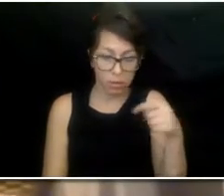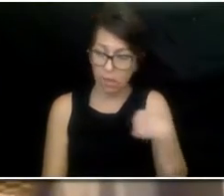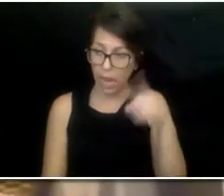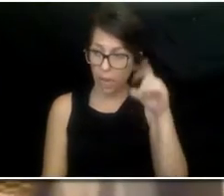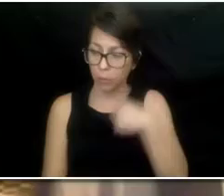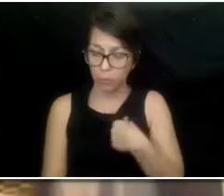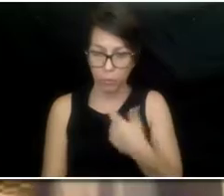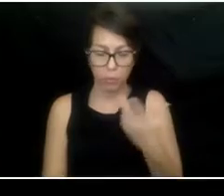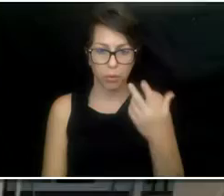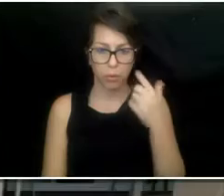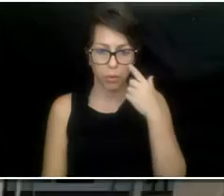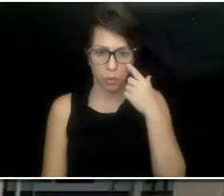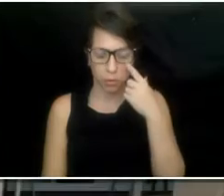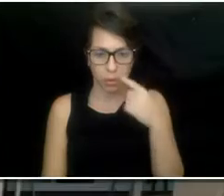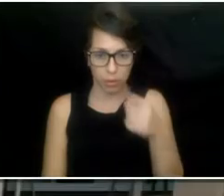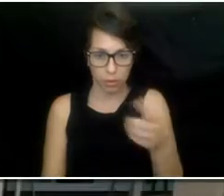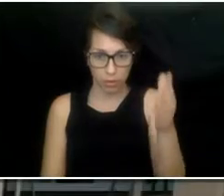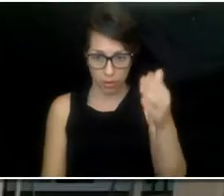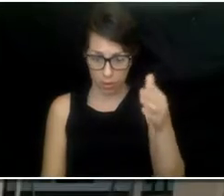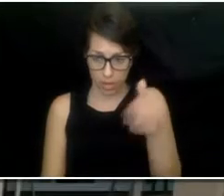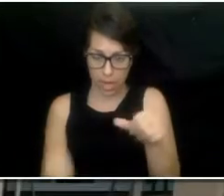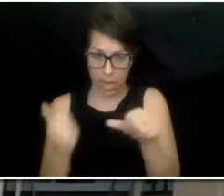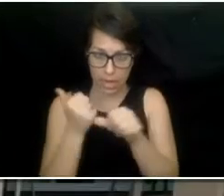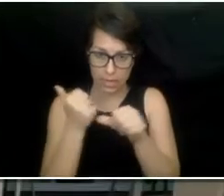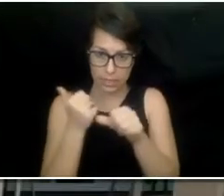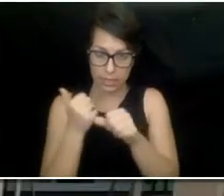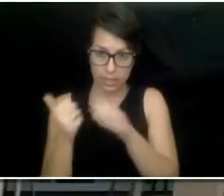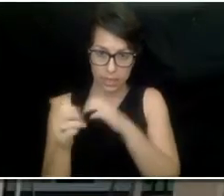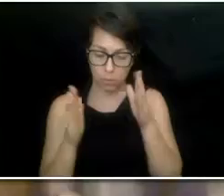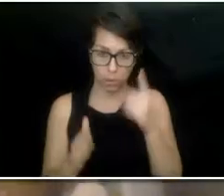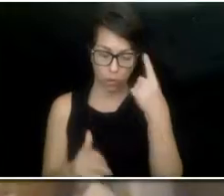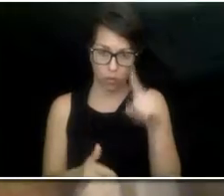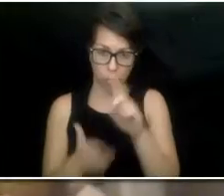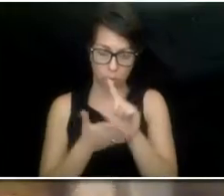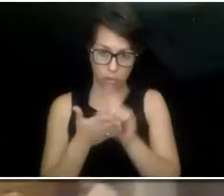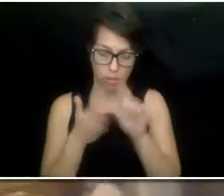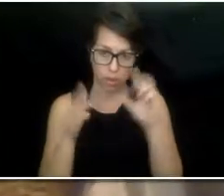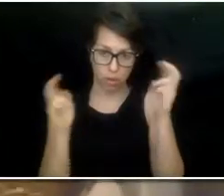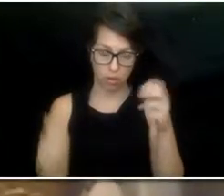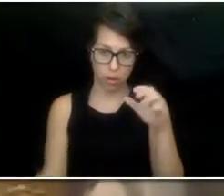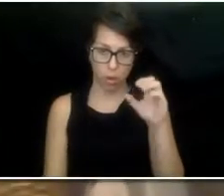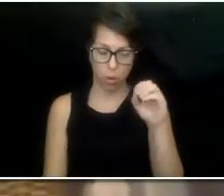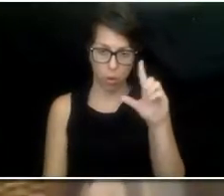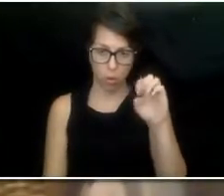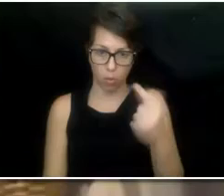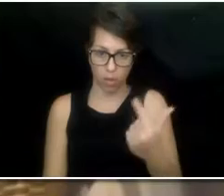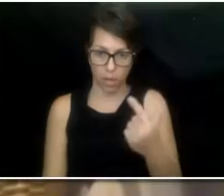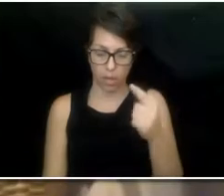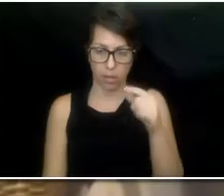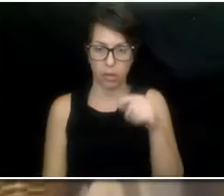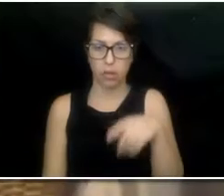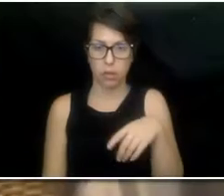DSS I do I do thank you ready begin